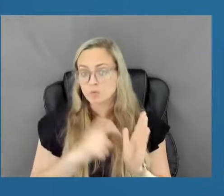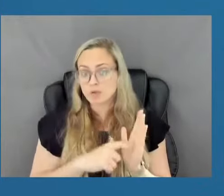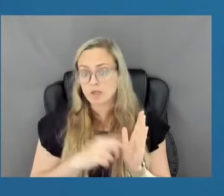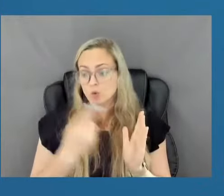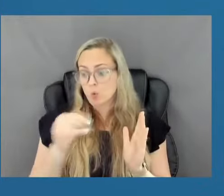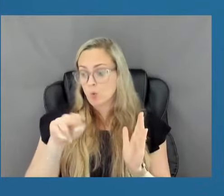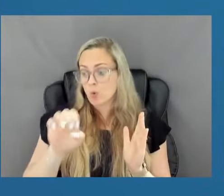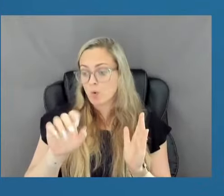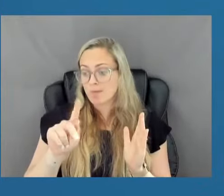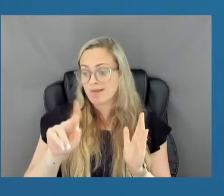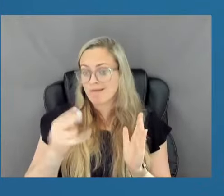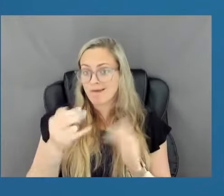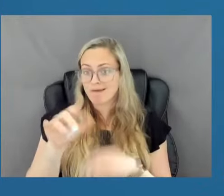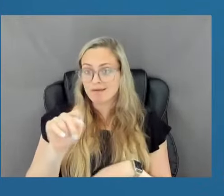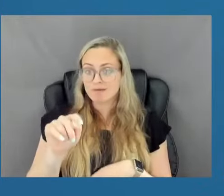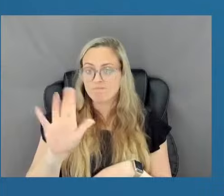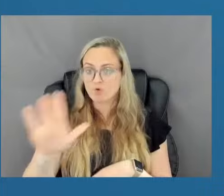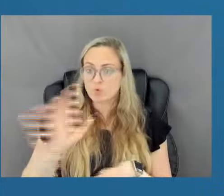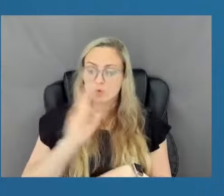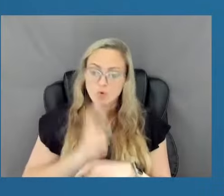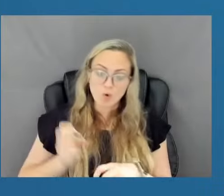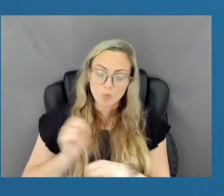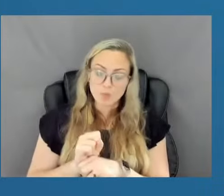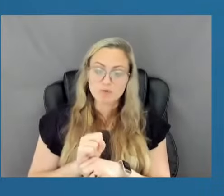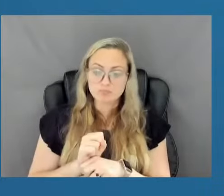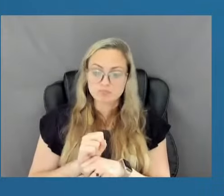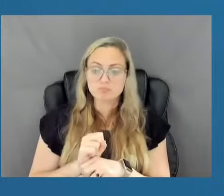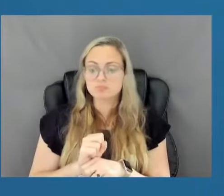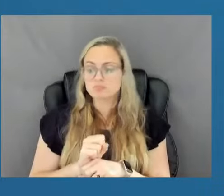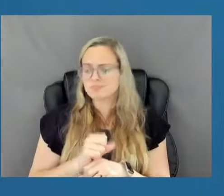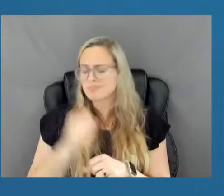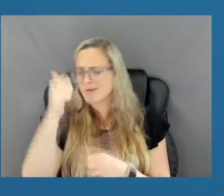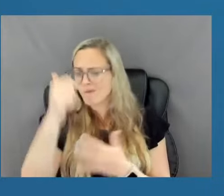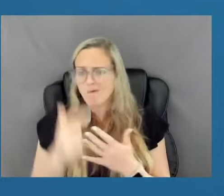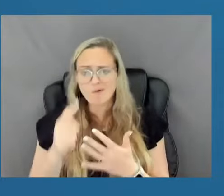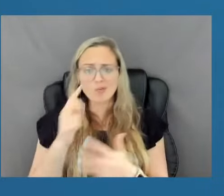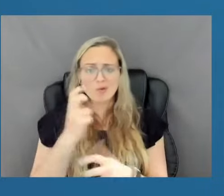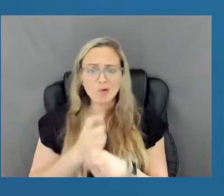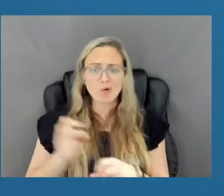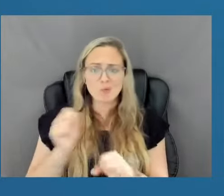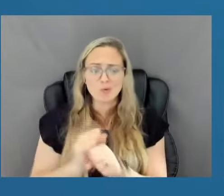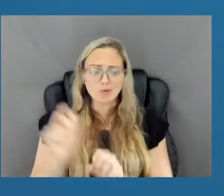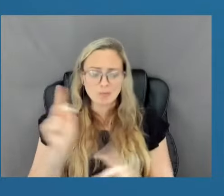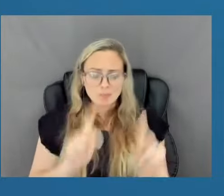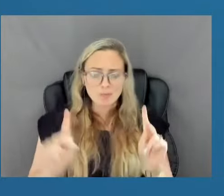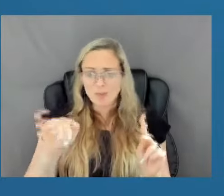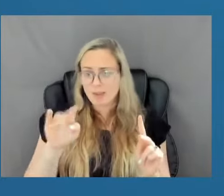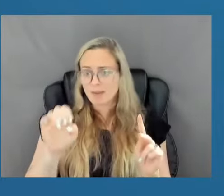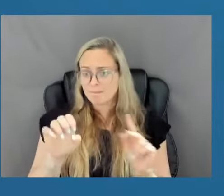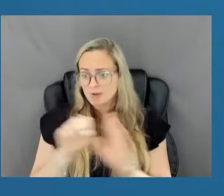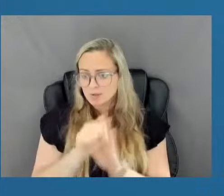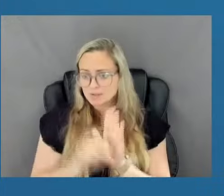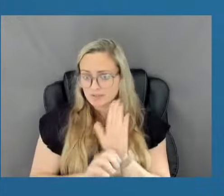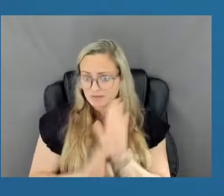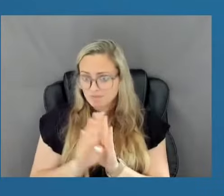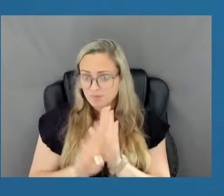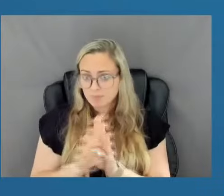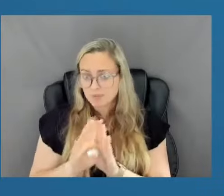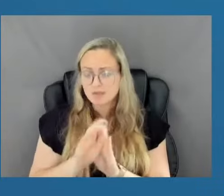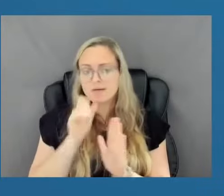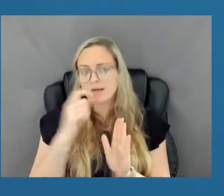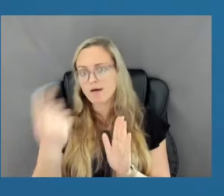Knight for your hard work and all of the hardworking folks over at Empire State Development. It's not